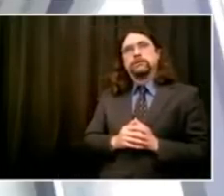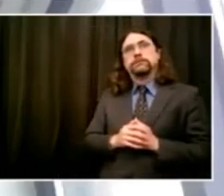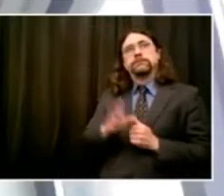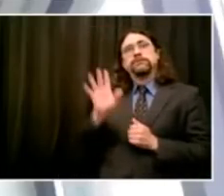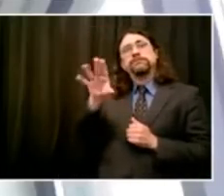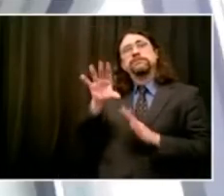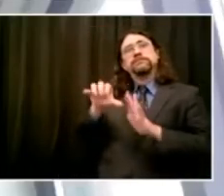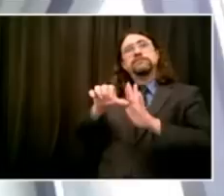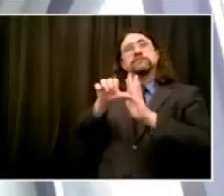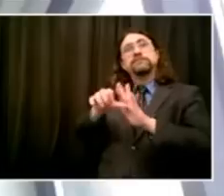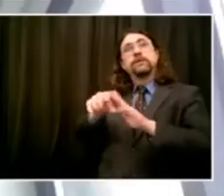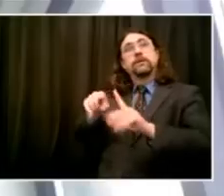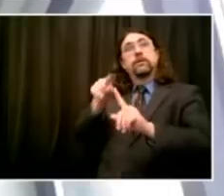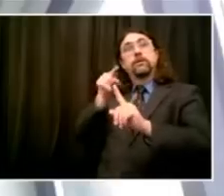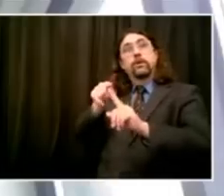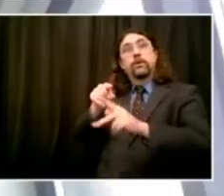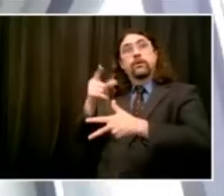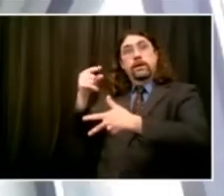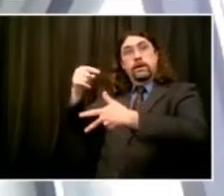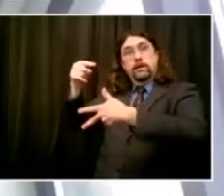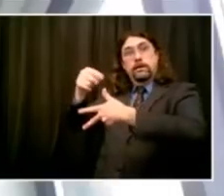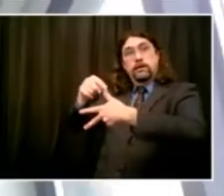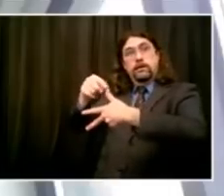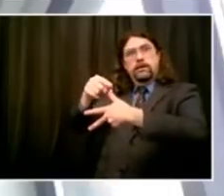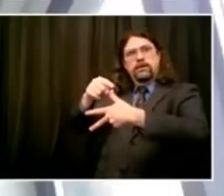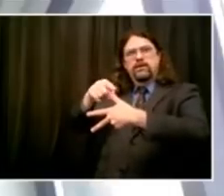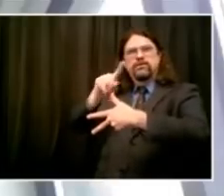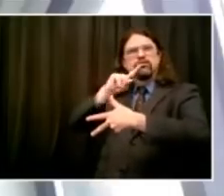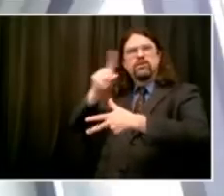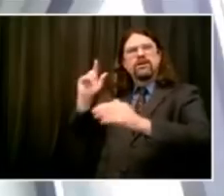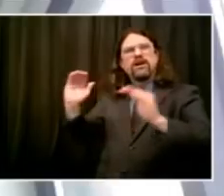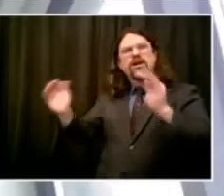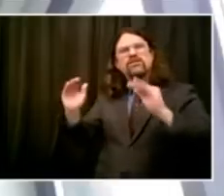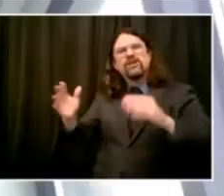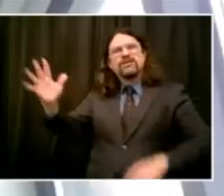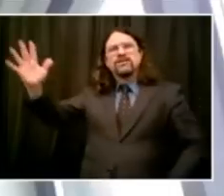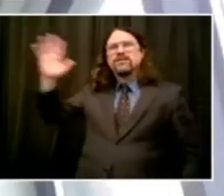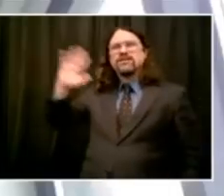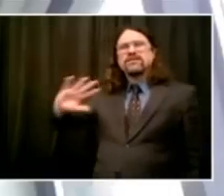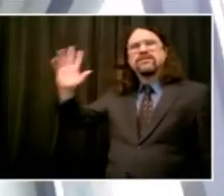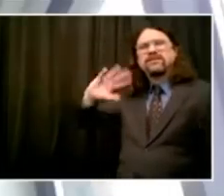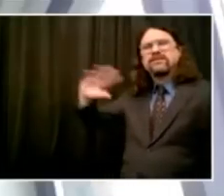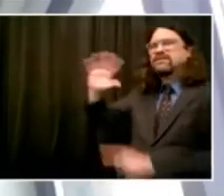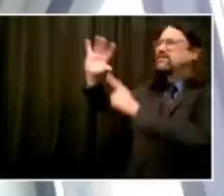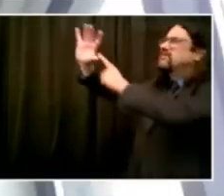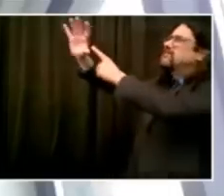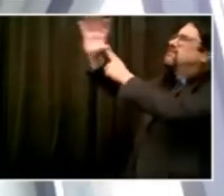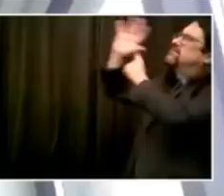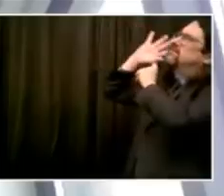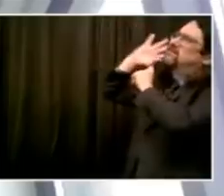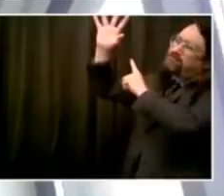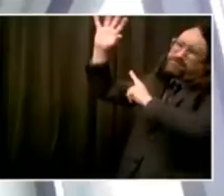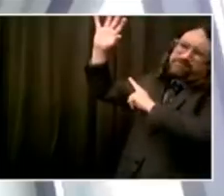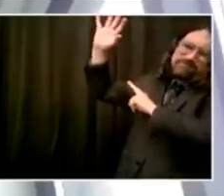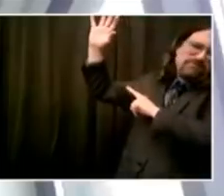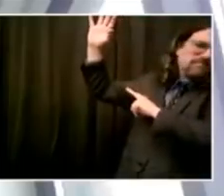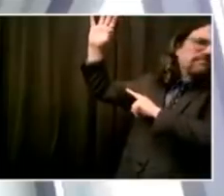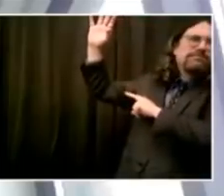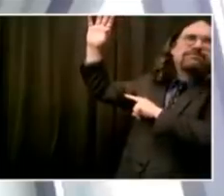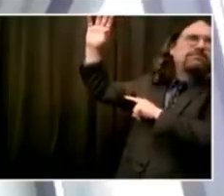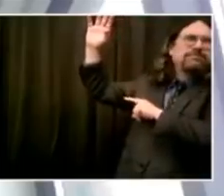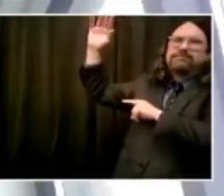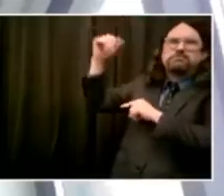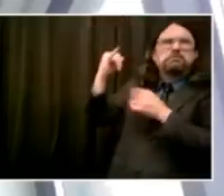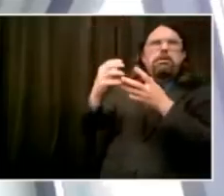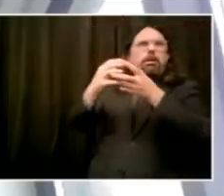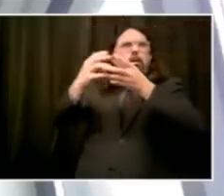keep watching it, but what we're watching is to make sure it doesn't go back up, that we don't have a large number of